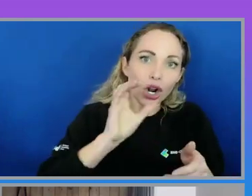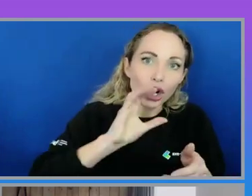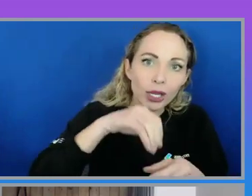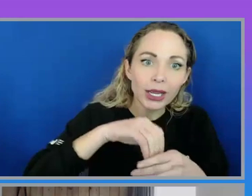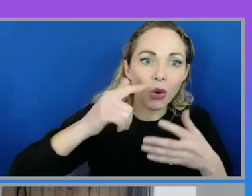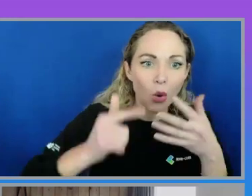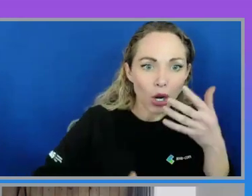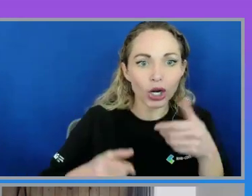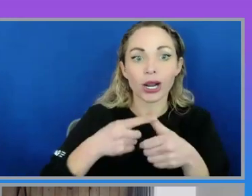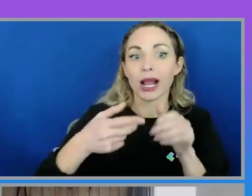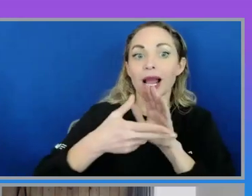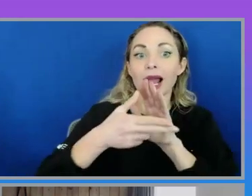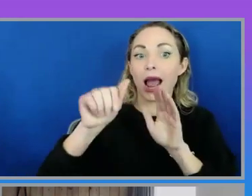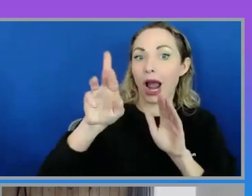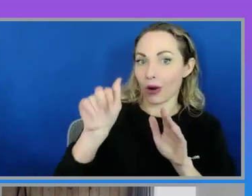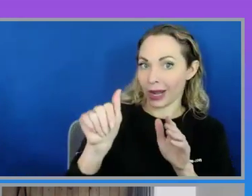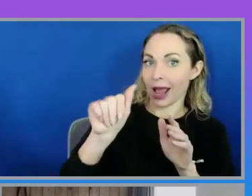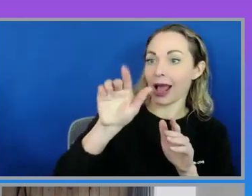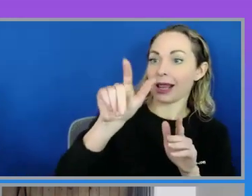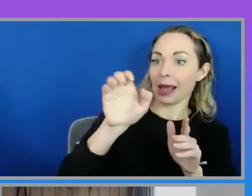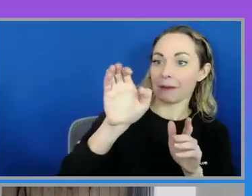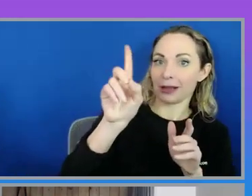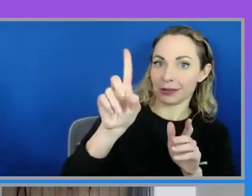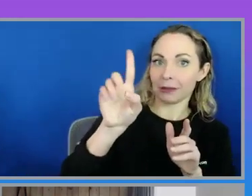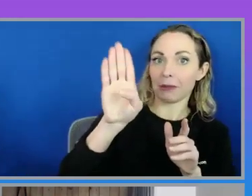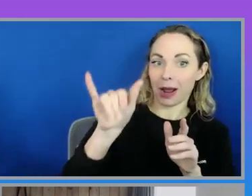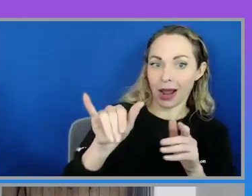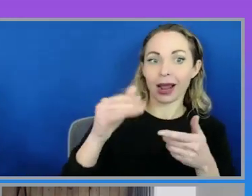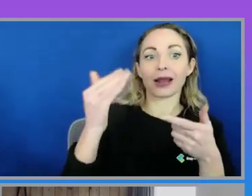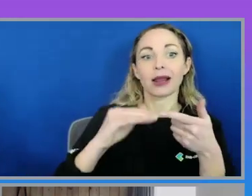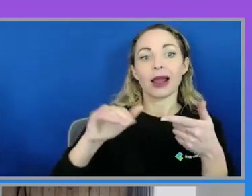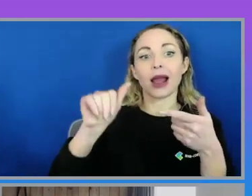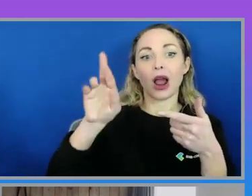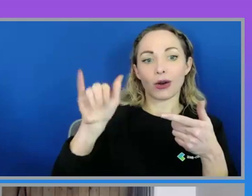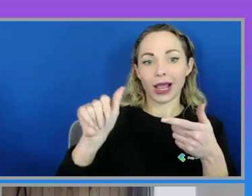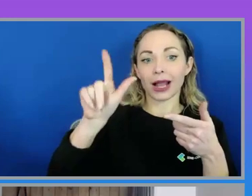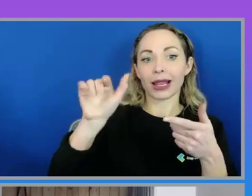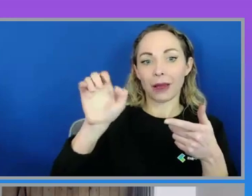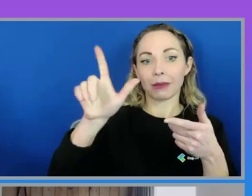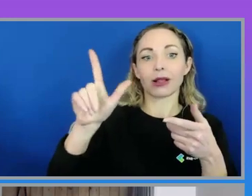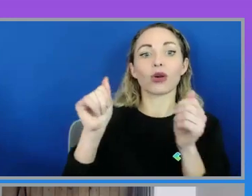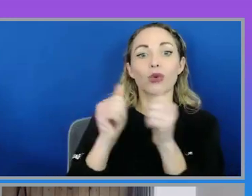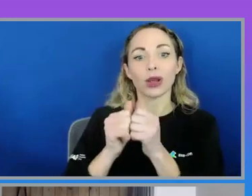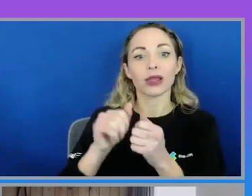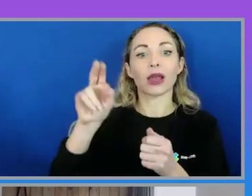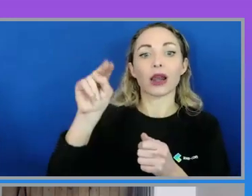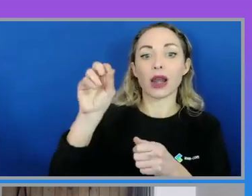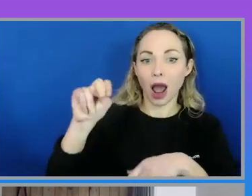by, then an ARIA label with a non-empty value, and we'll talk about non-empty in a